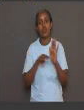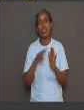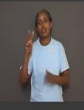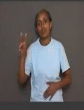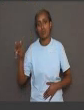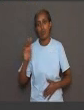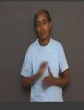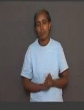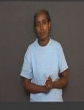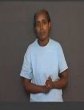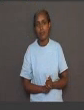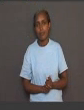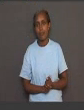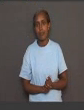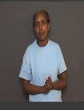2.